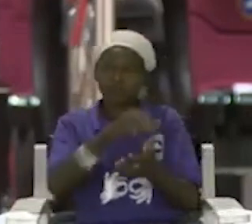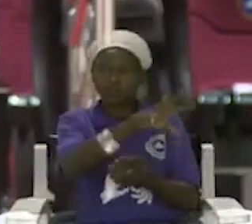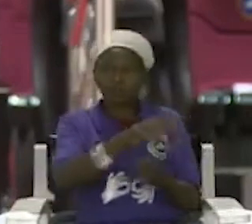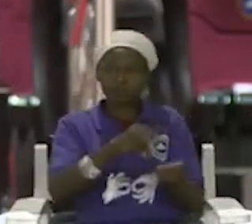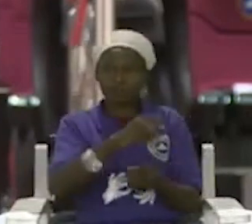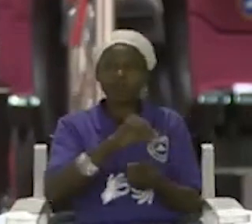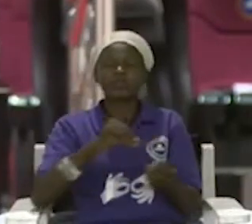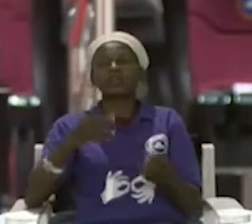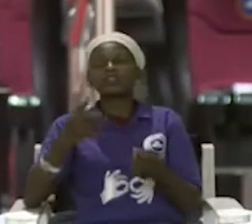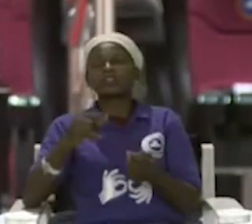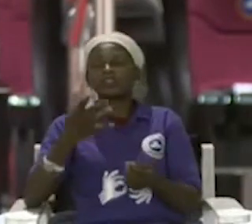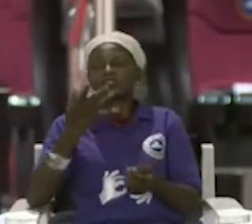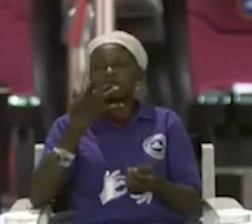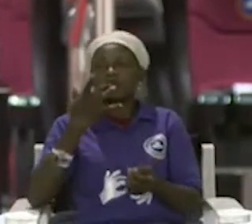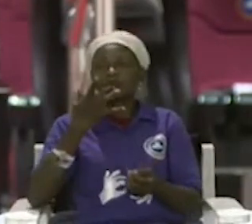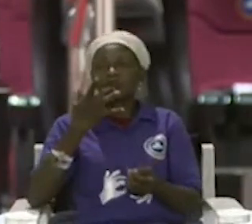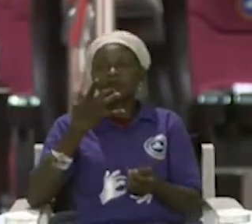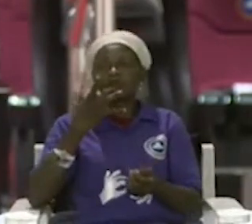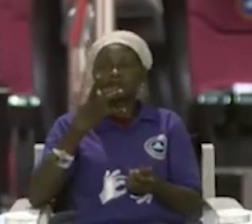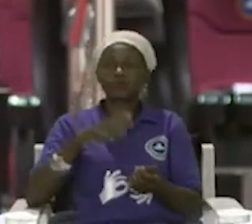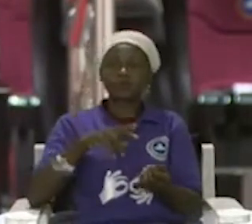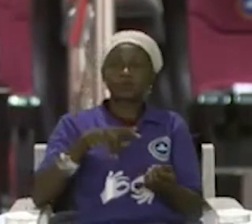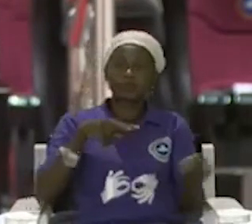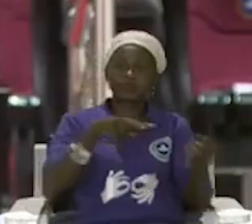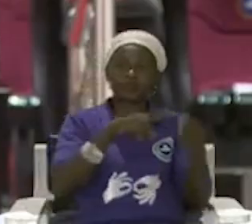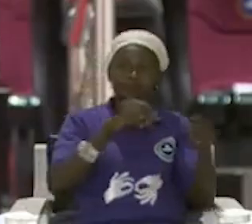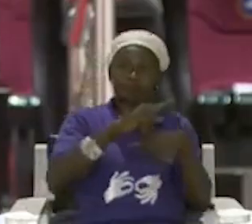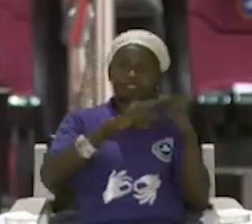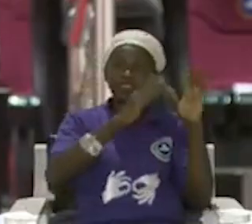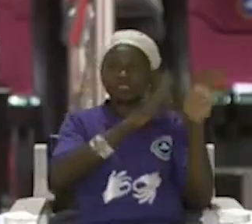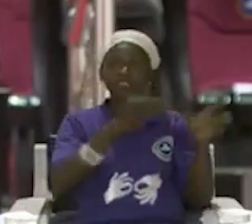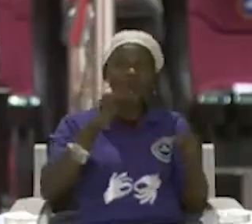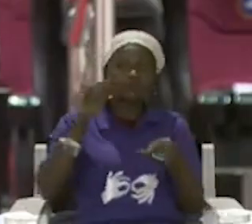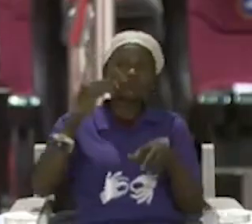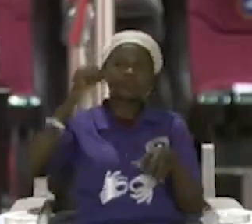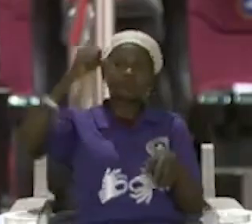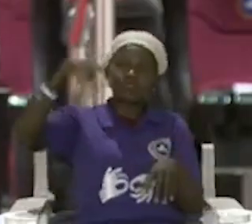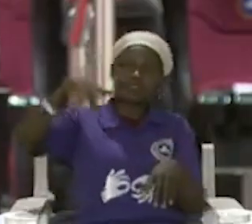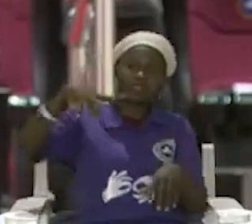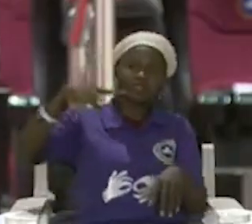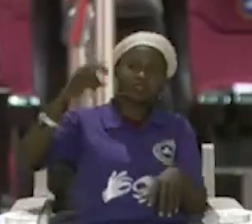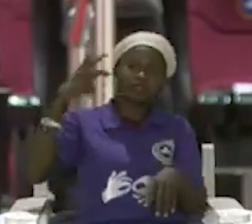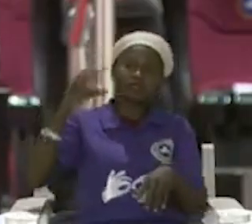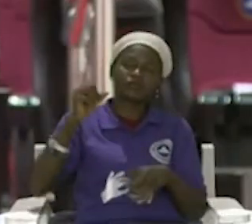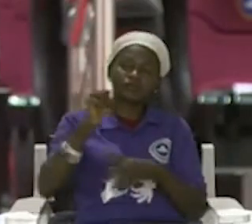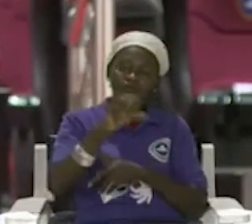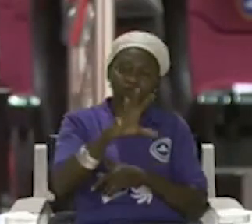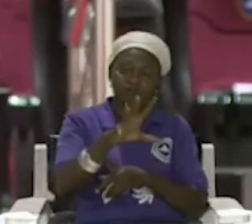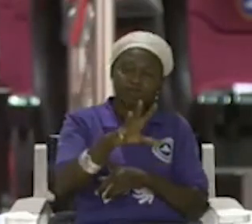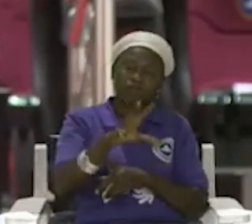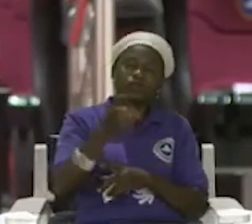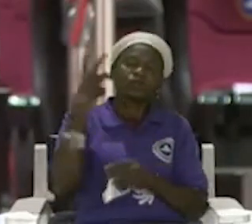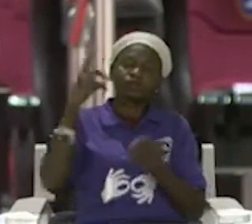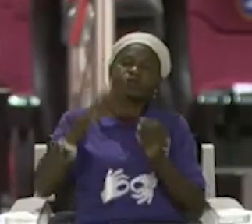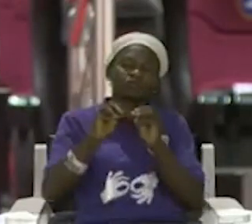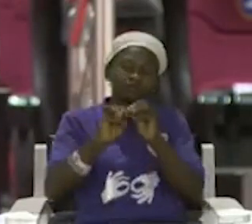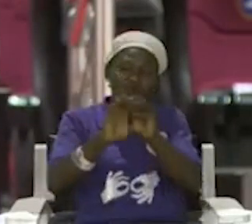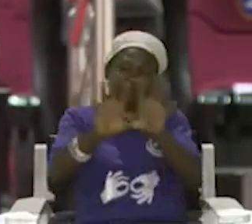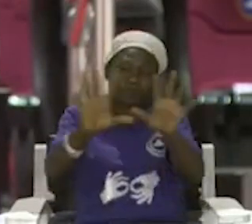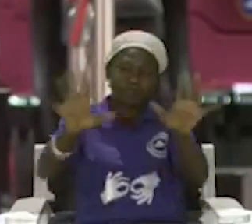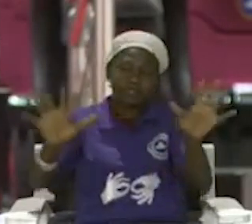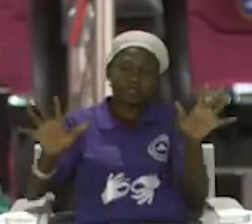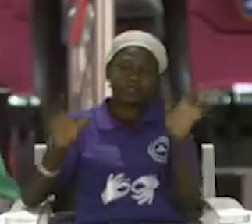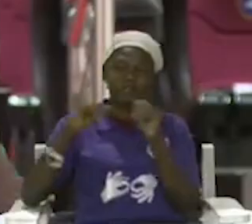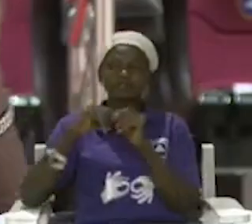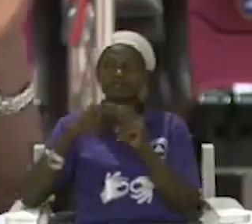The battery was rechargeable. So when I left home, the light of the torchlight was bright.